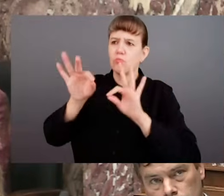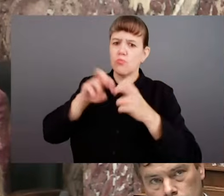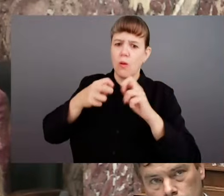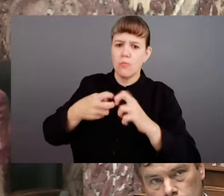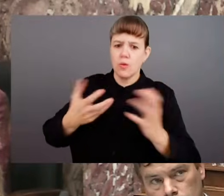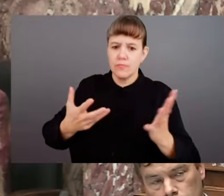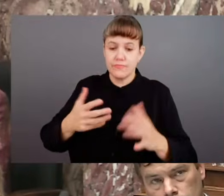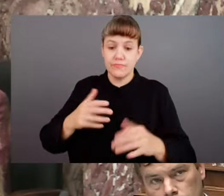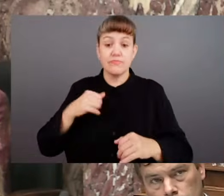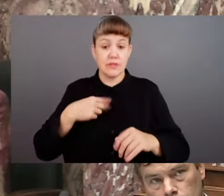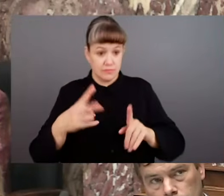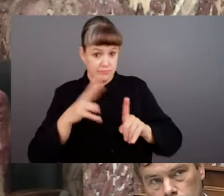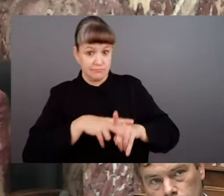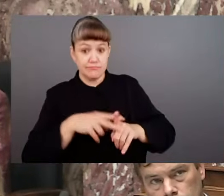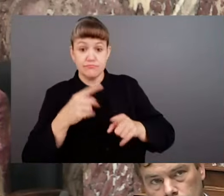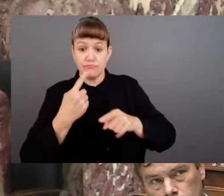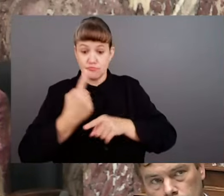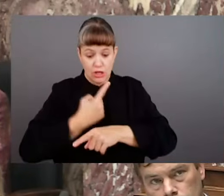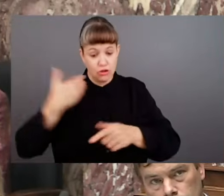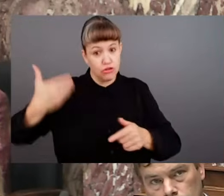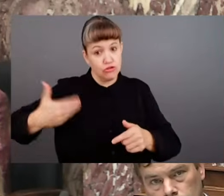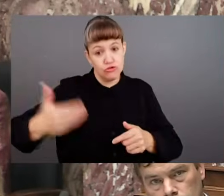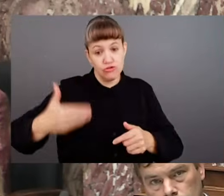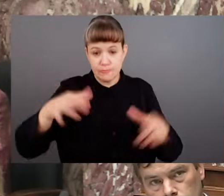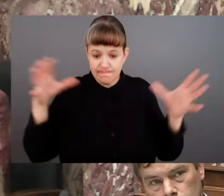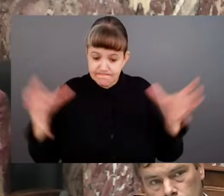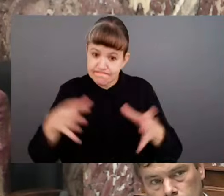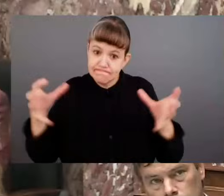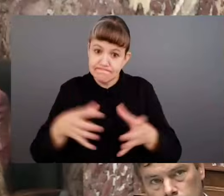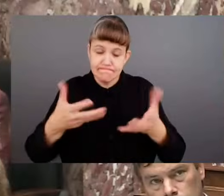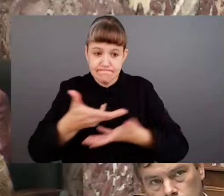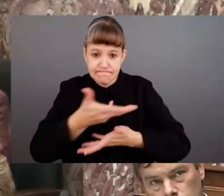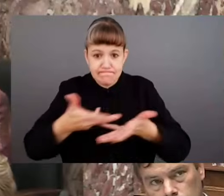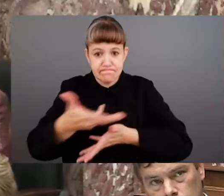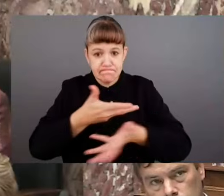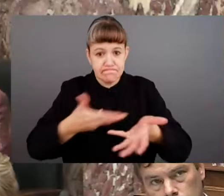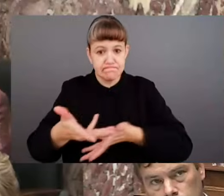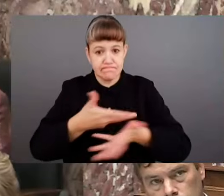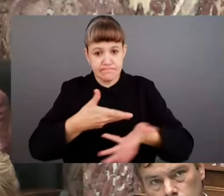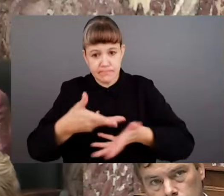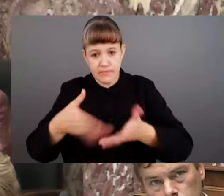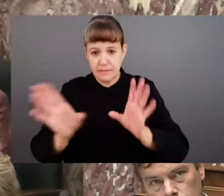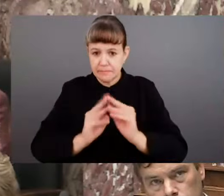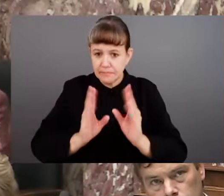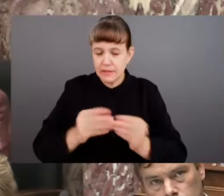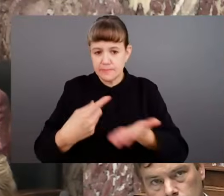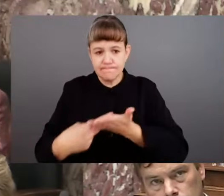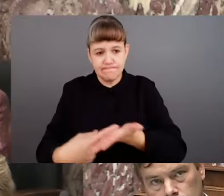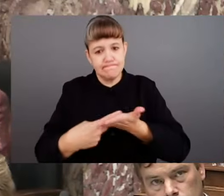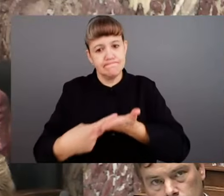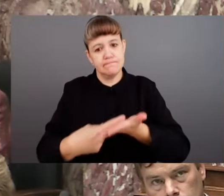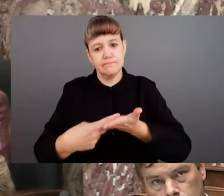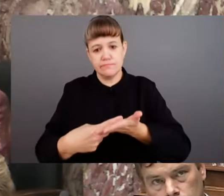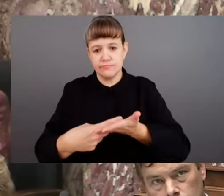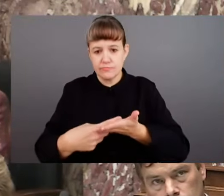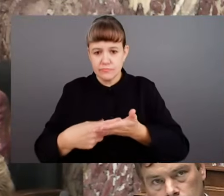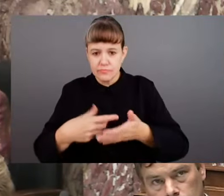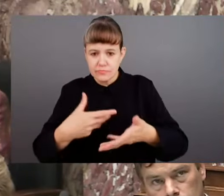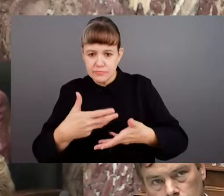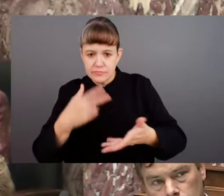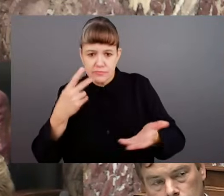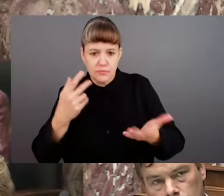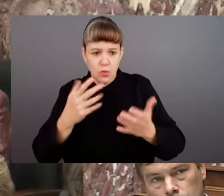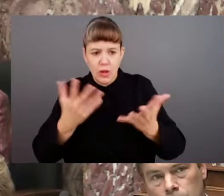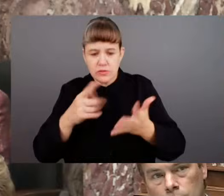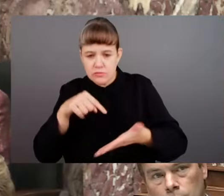chambers across the province, scheduled regular meetings, same with the Business Council, same with Board of Trade,